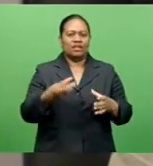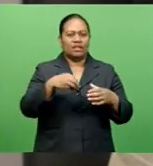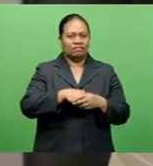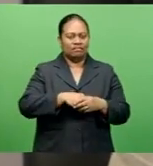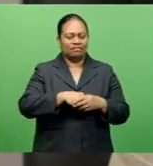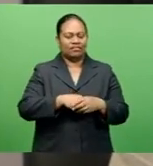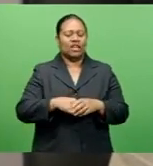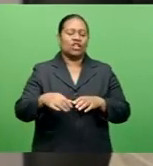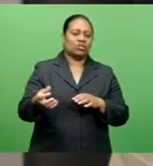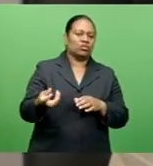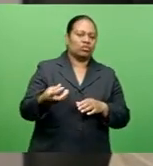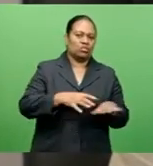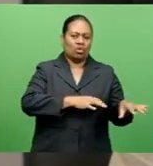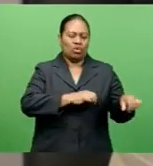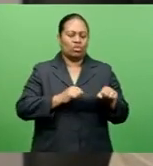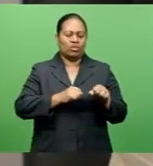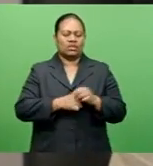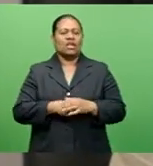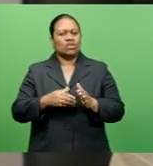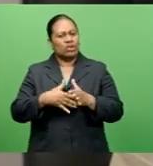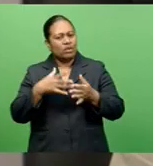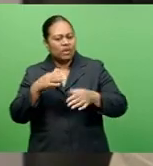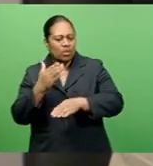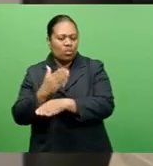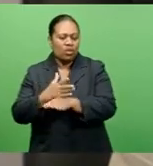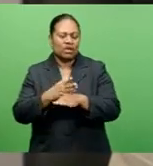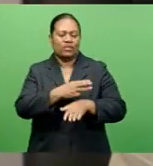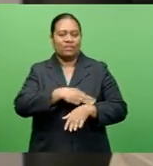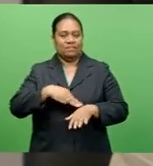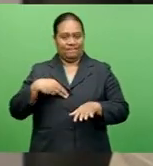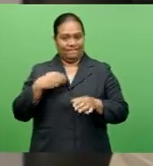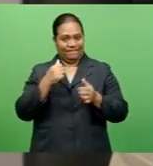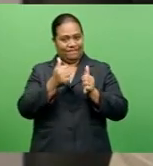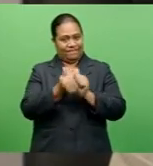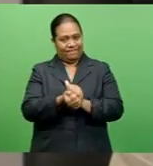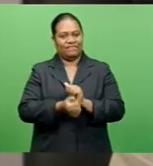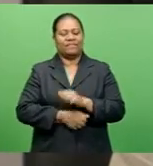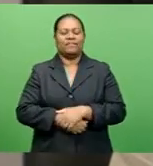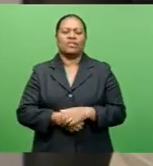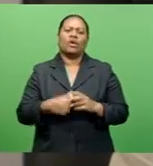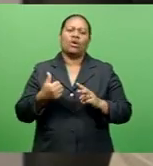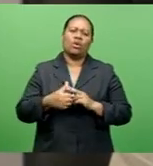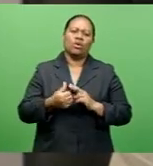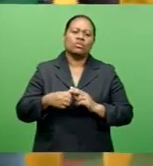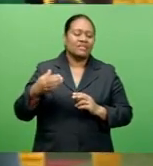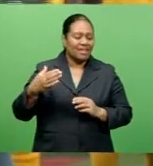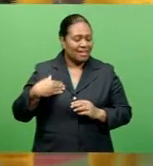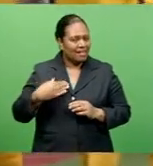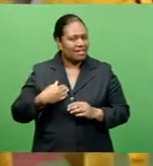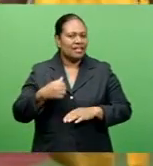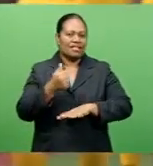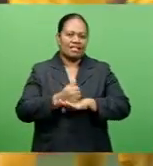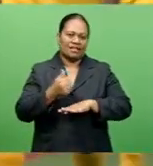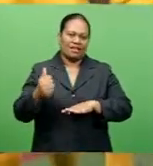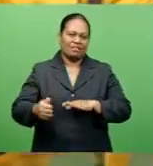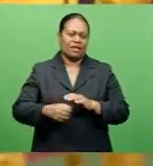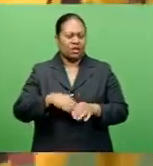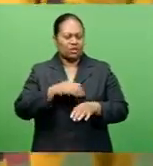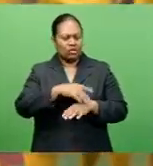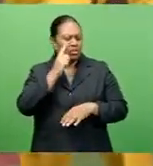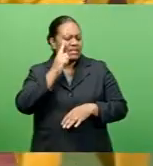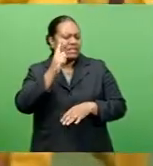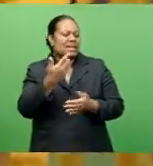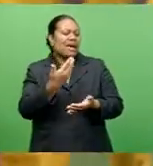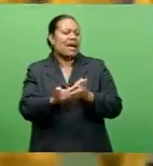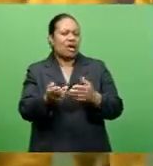our CEO will be working with the Ministry of Sports and also with the Ministry of Health and everything and the government to see how Fiji